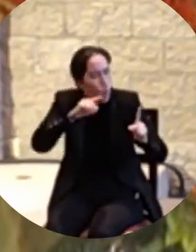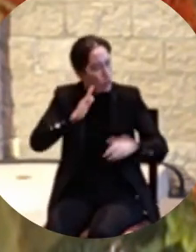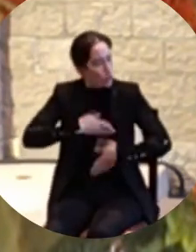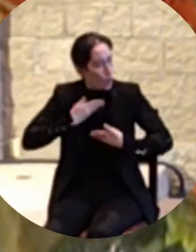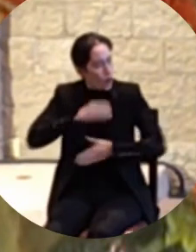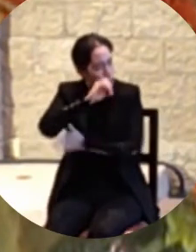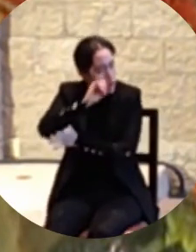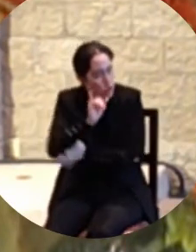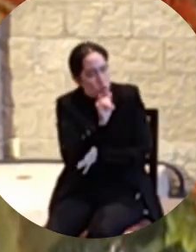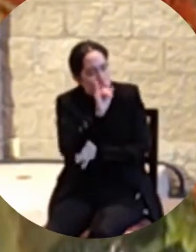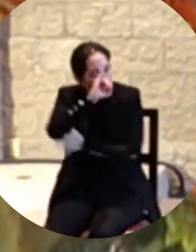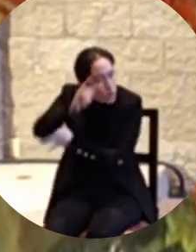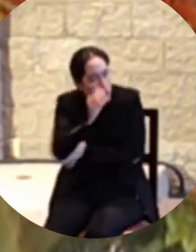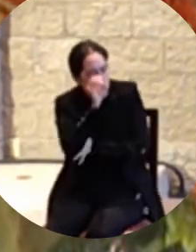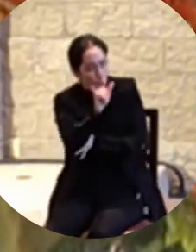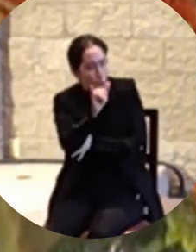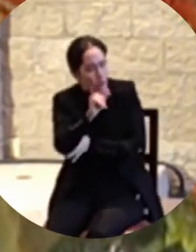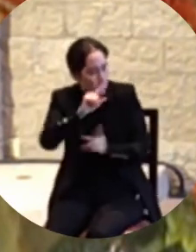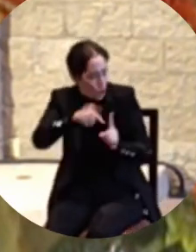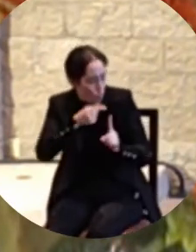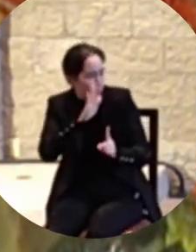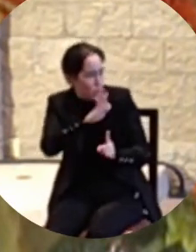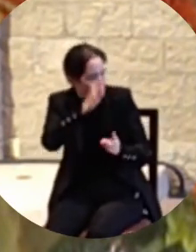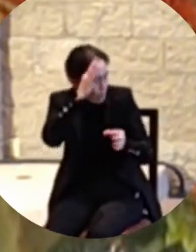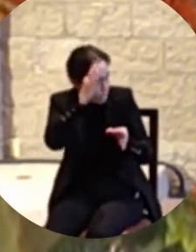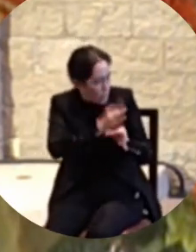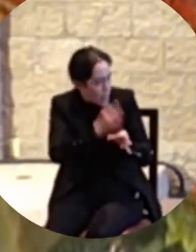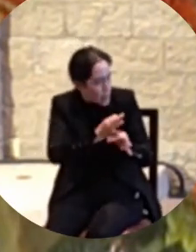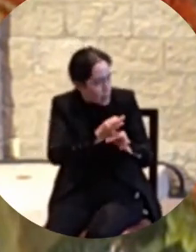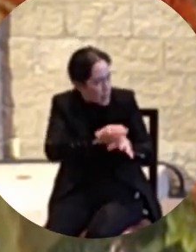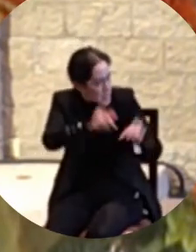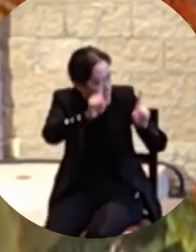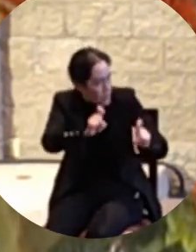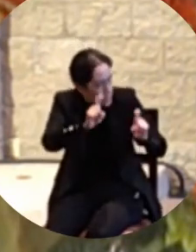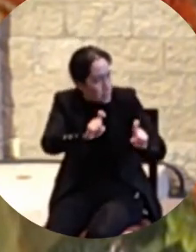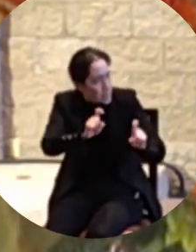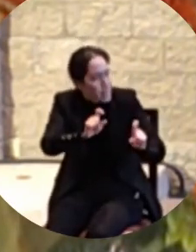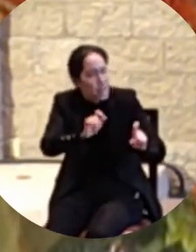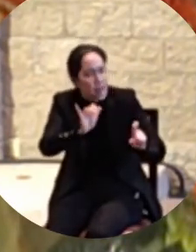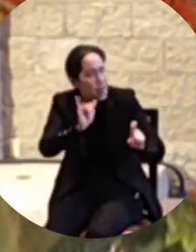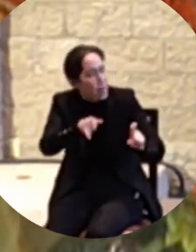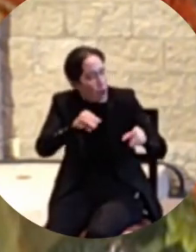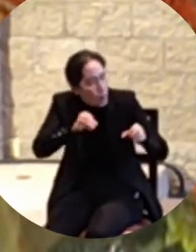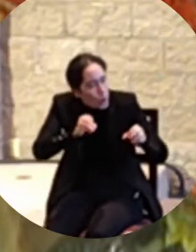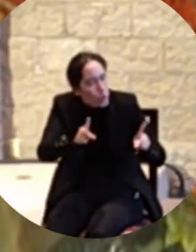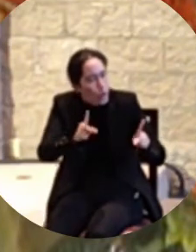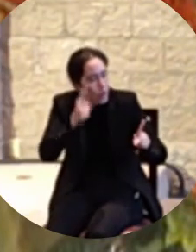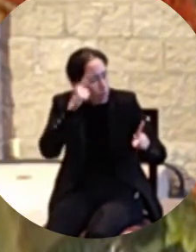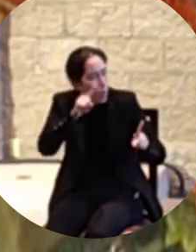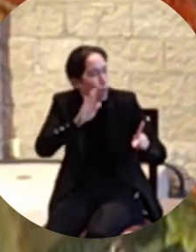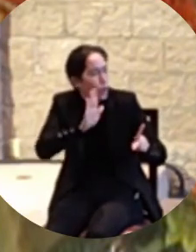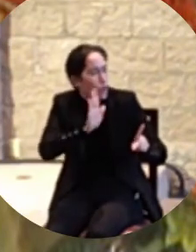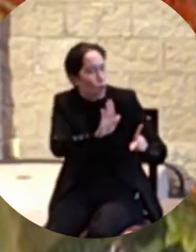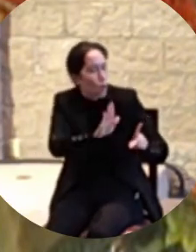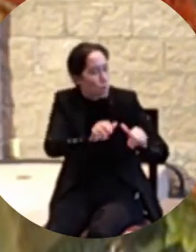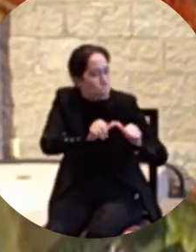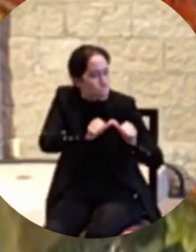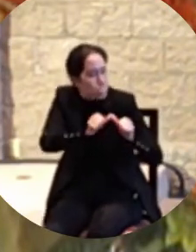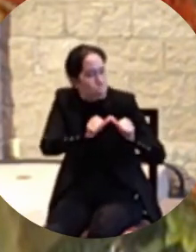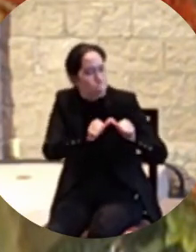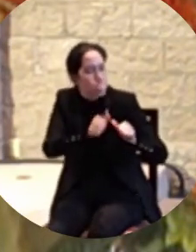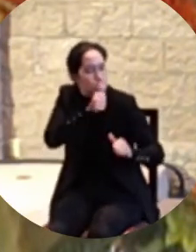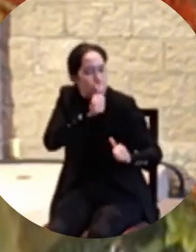grow. So let it grow. For when your endurance is fully developed, you'll be strong